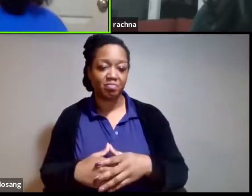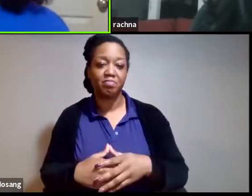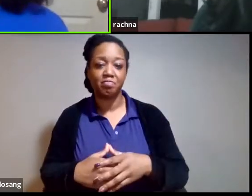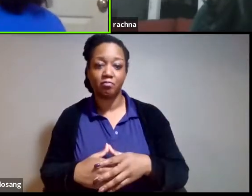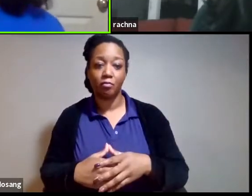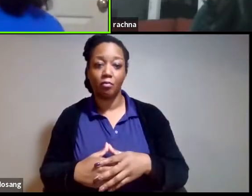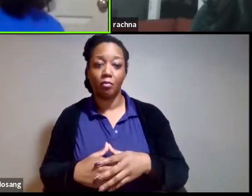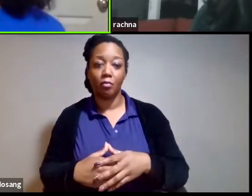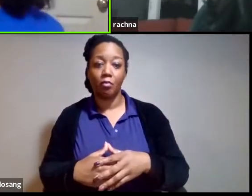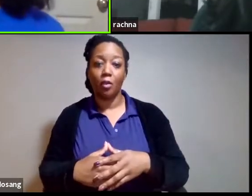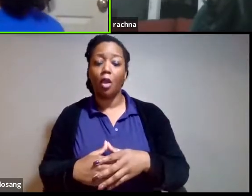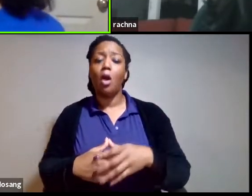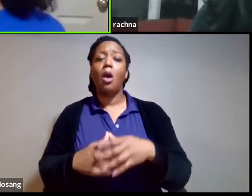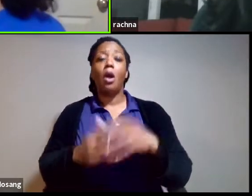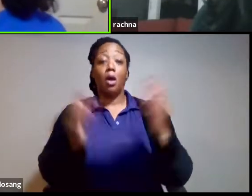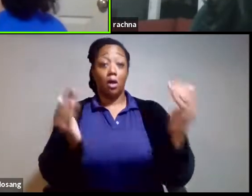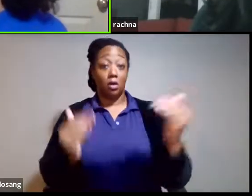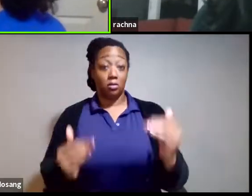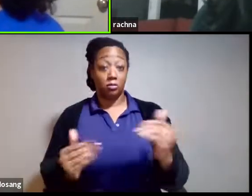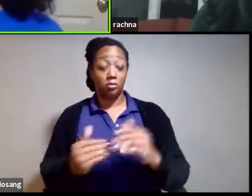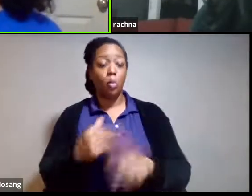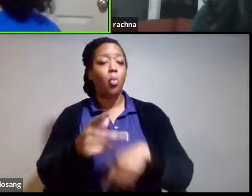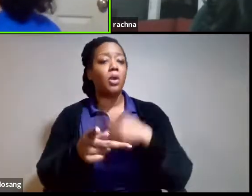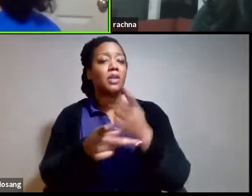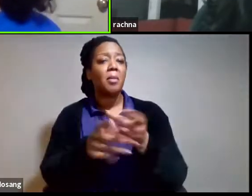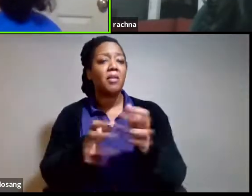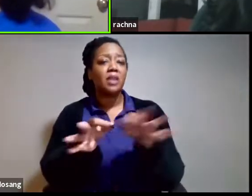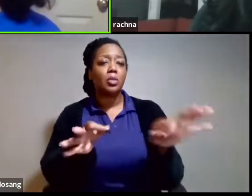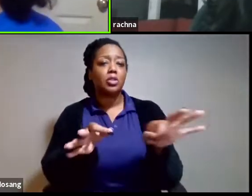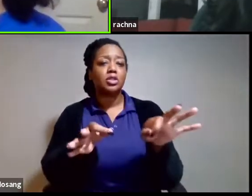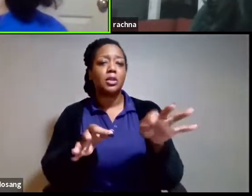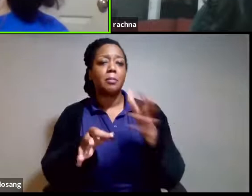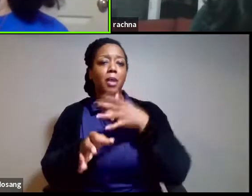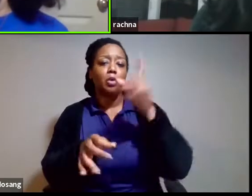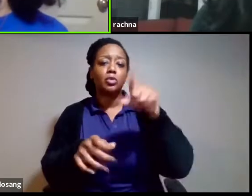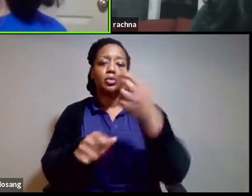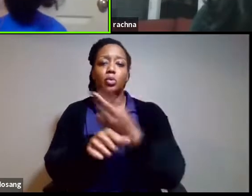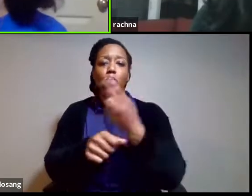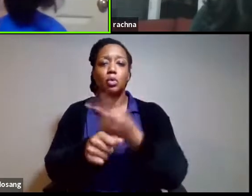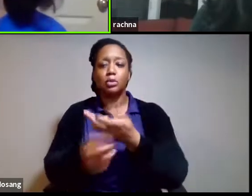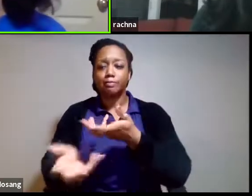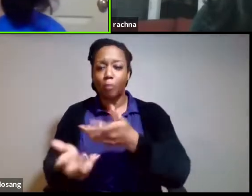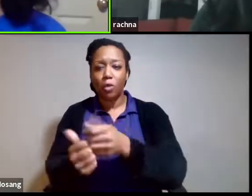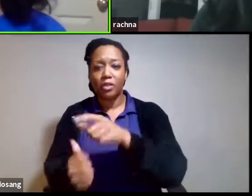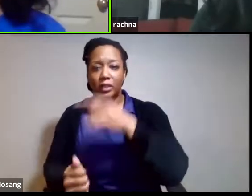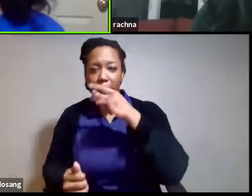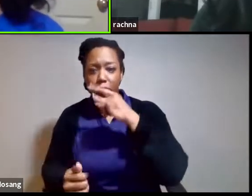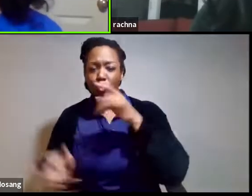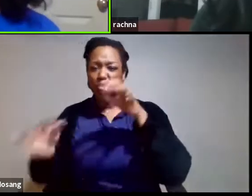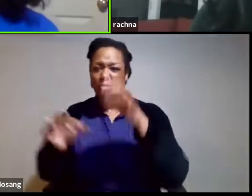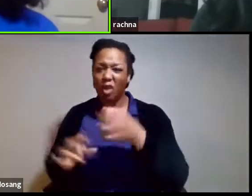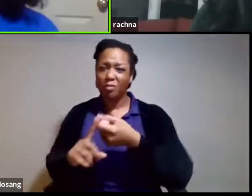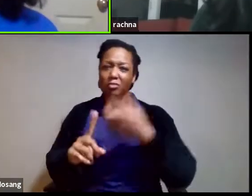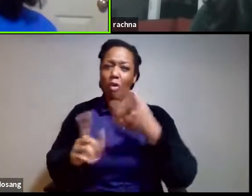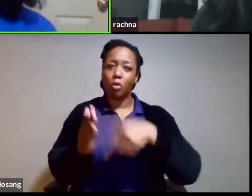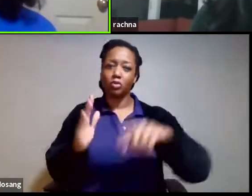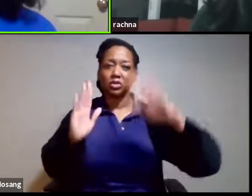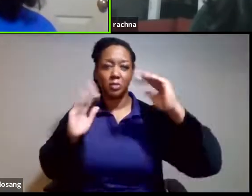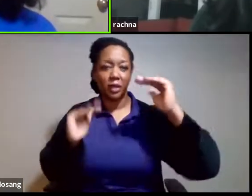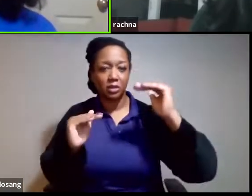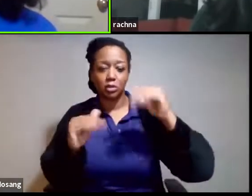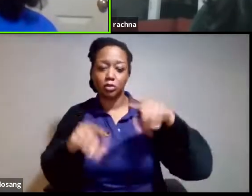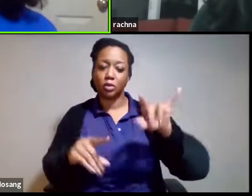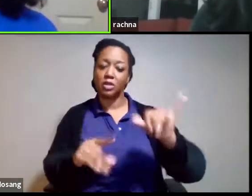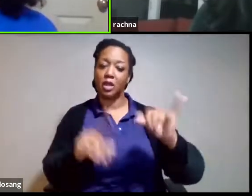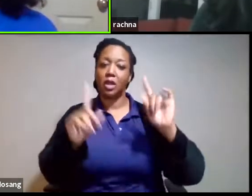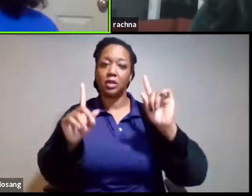What kind of language do you recommend parents use with their kids to describe what's going to be happening as an assessment?